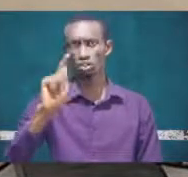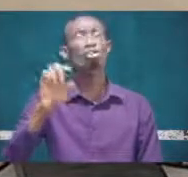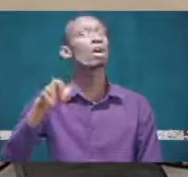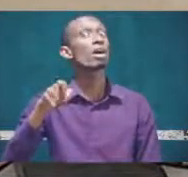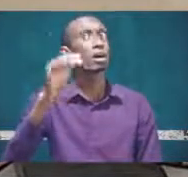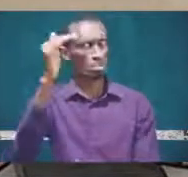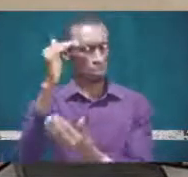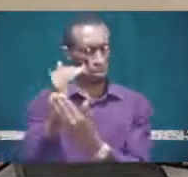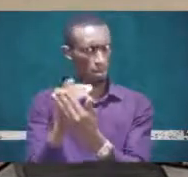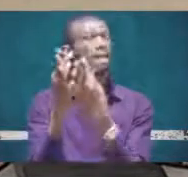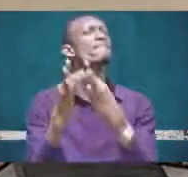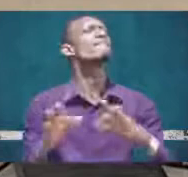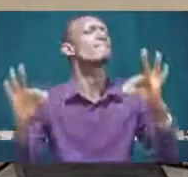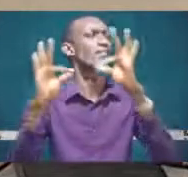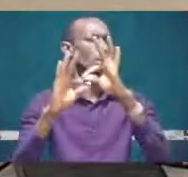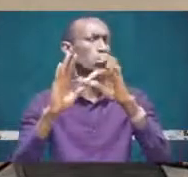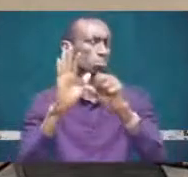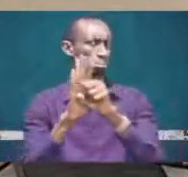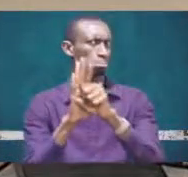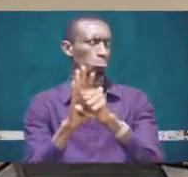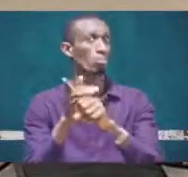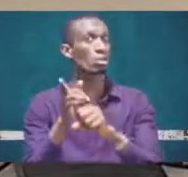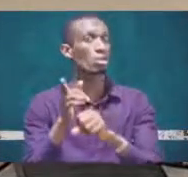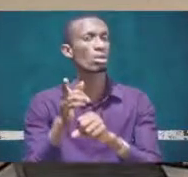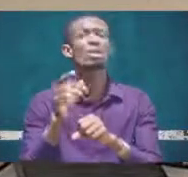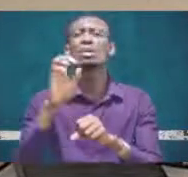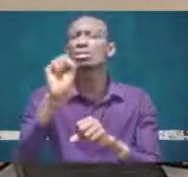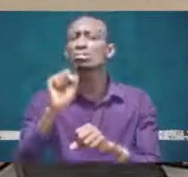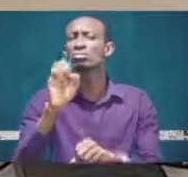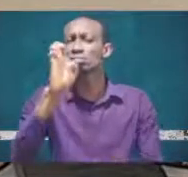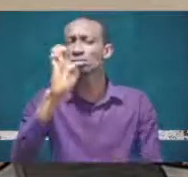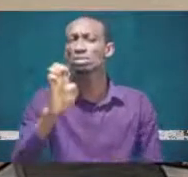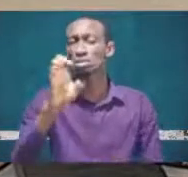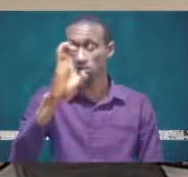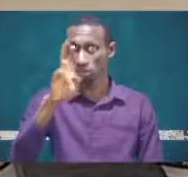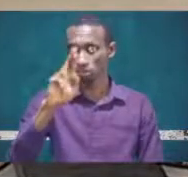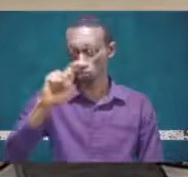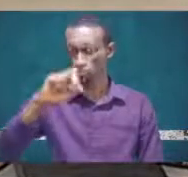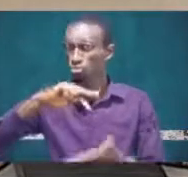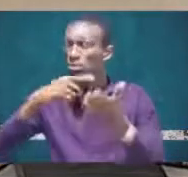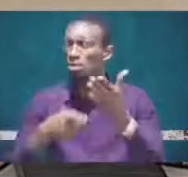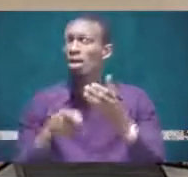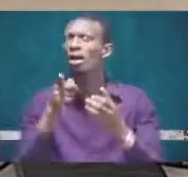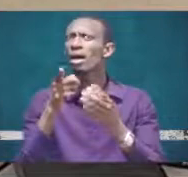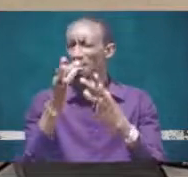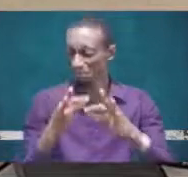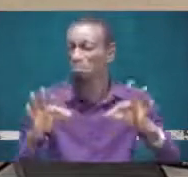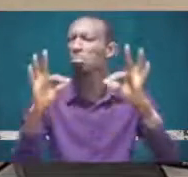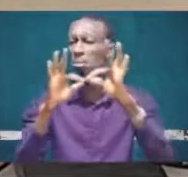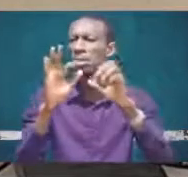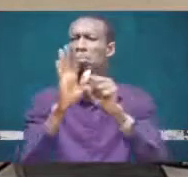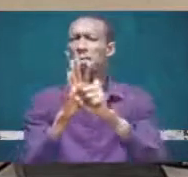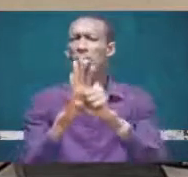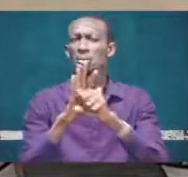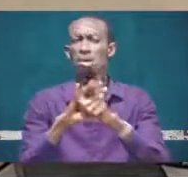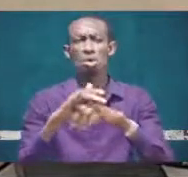following. Secretion. Remember, secretion is the production of useful substances which are needed by the body.